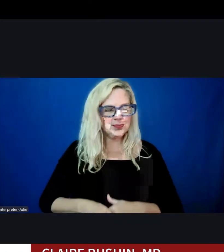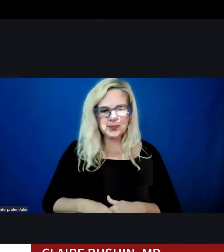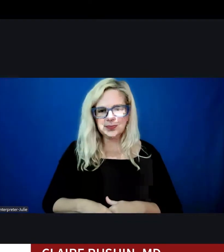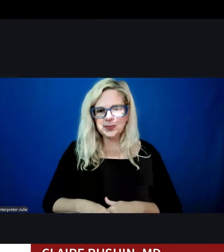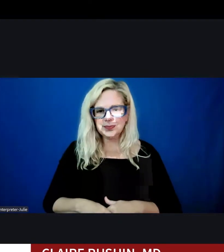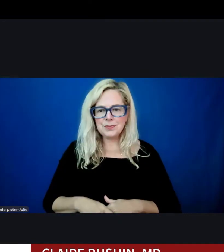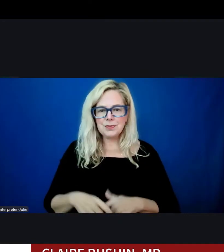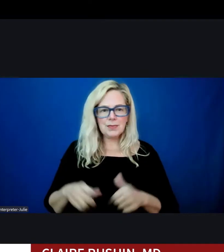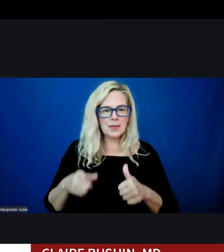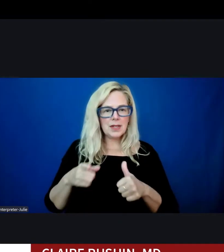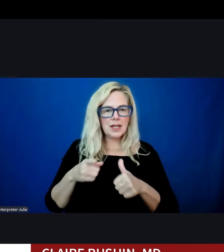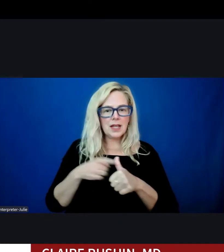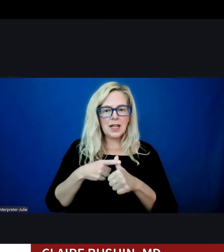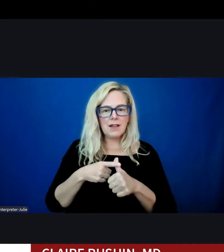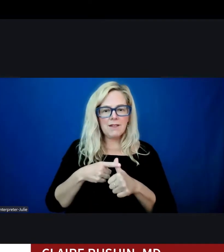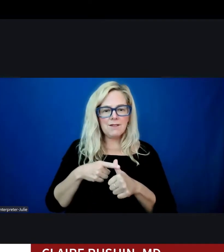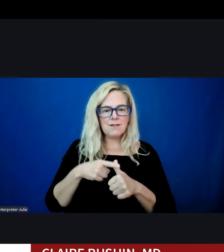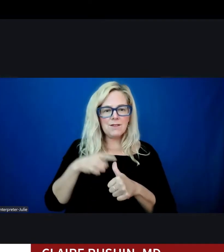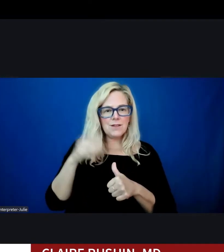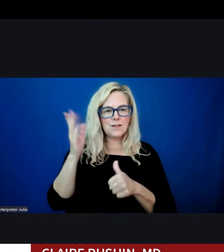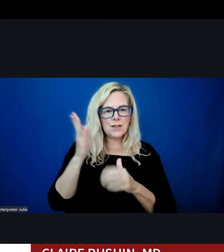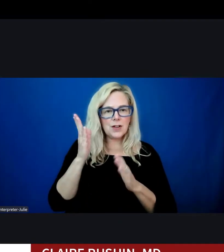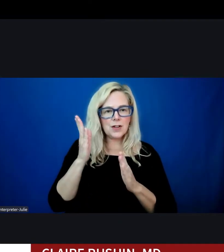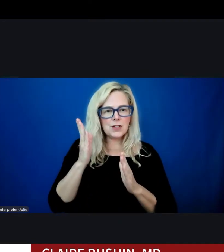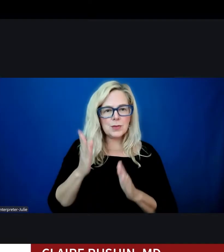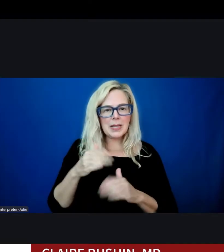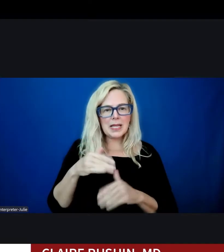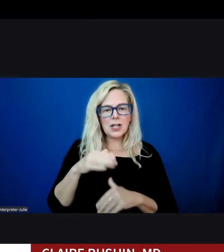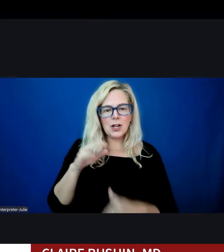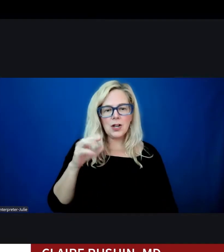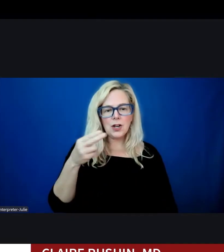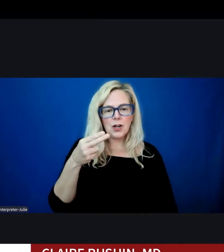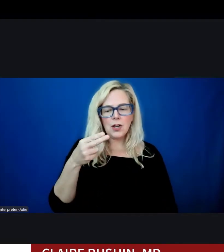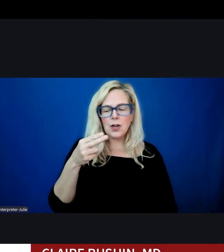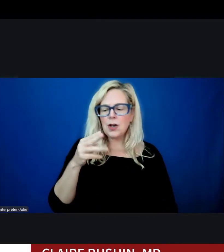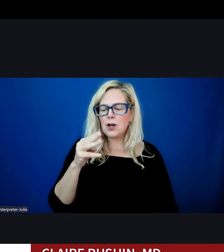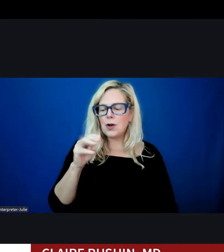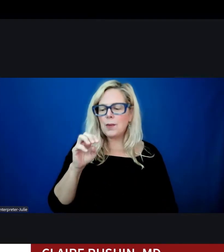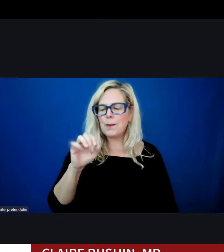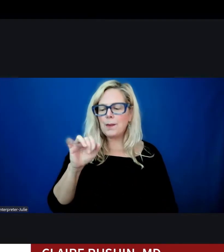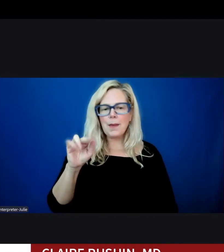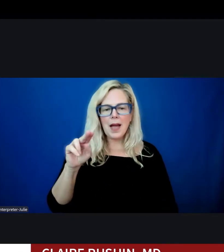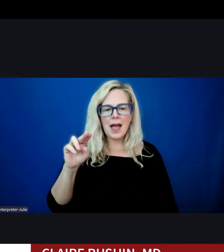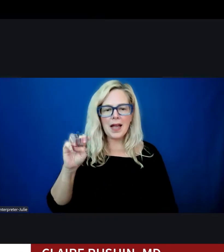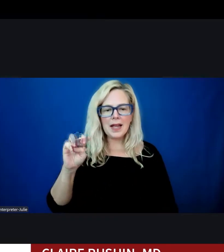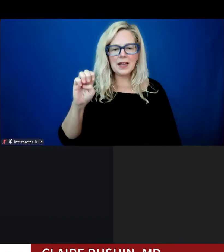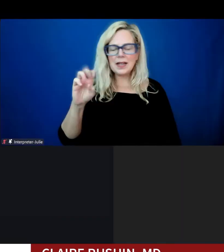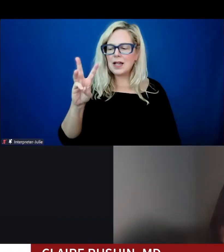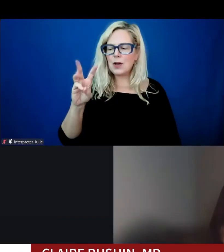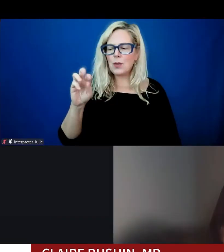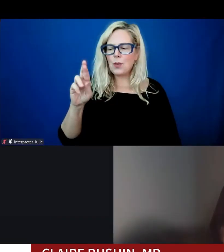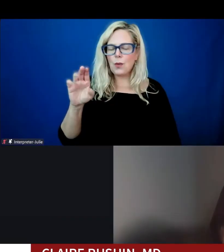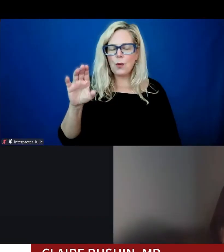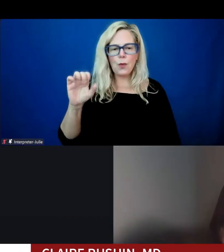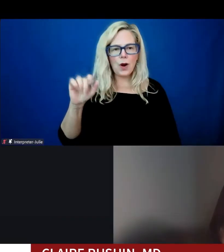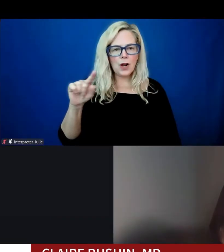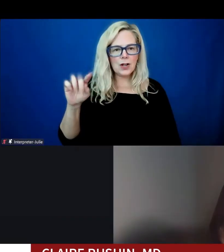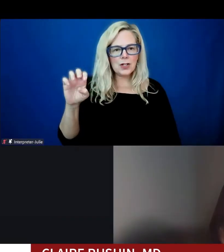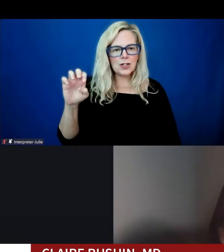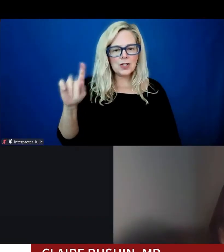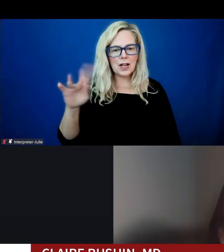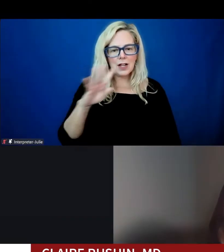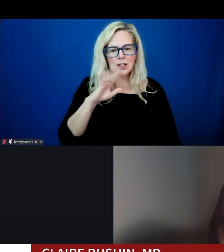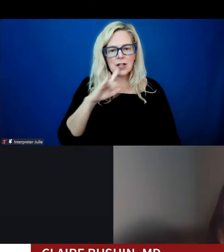is Hermione Warczak, and we'll be speaking about helping learners with psychological disabilities thrive on